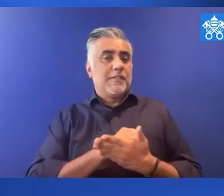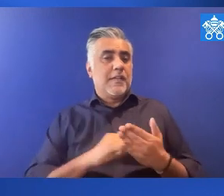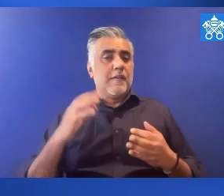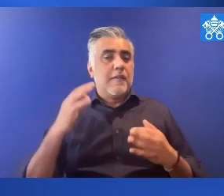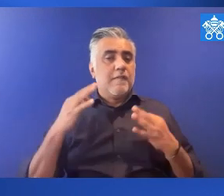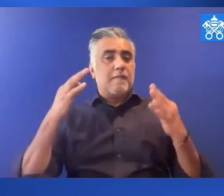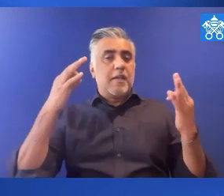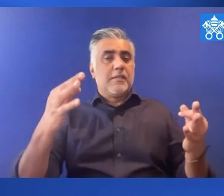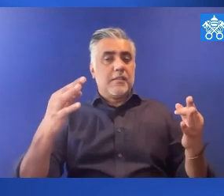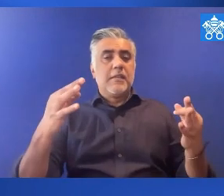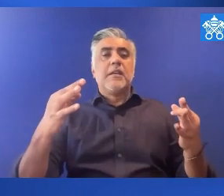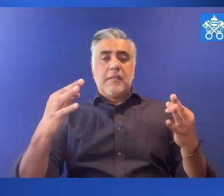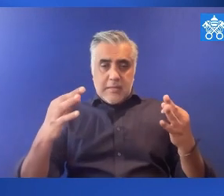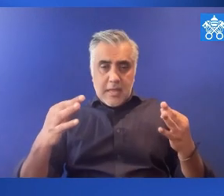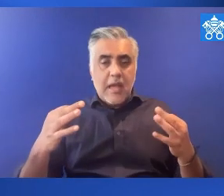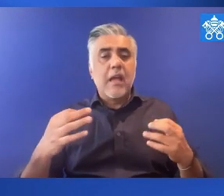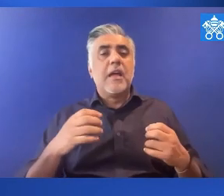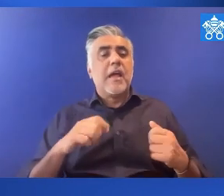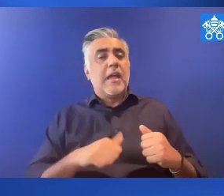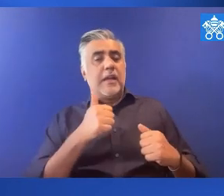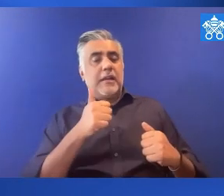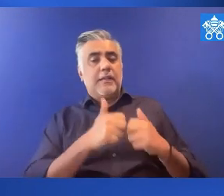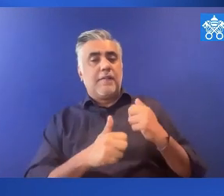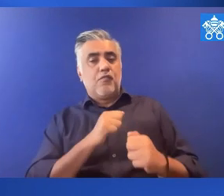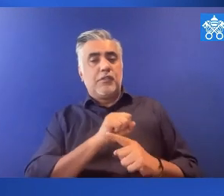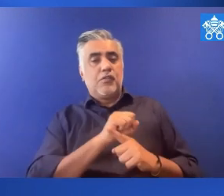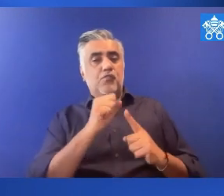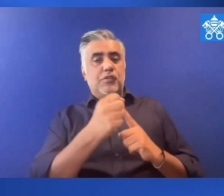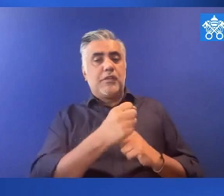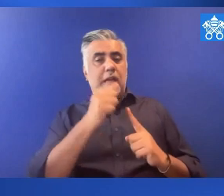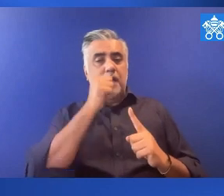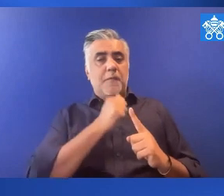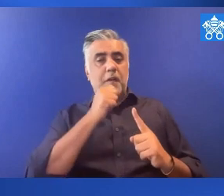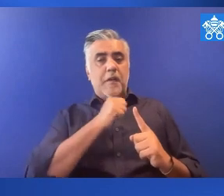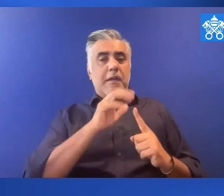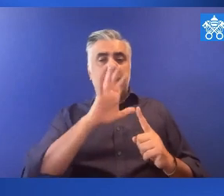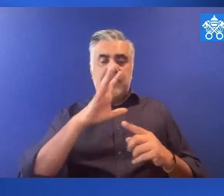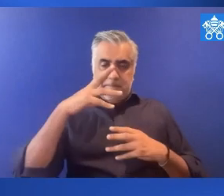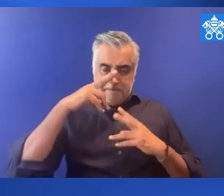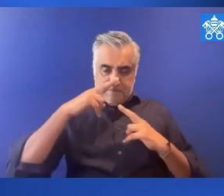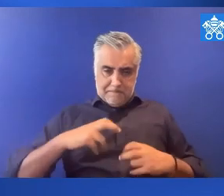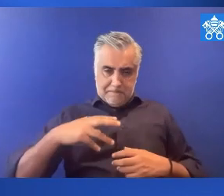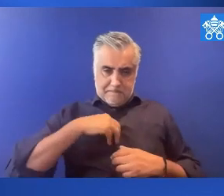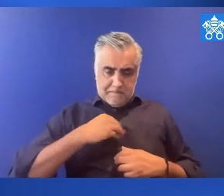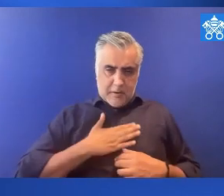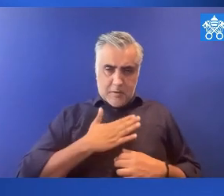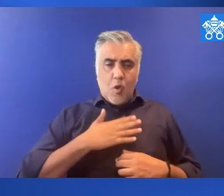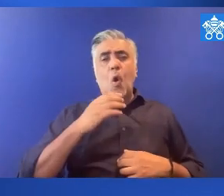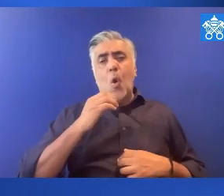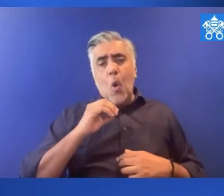perfect joy of St. Francis that was associated with difficult situations he had to